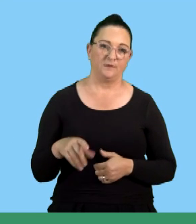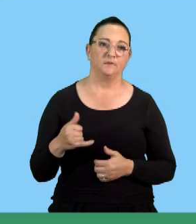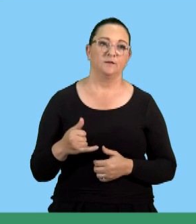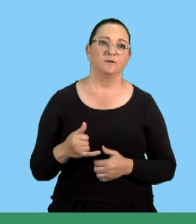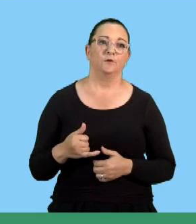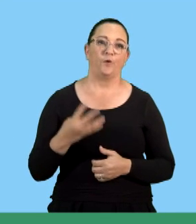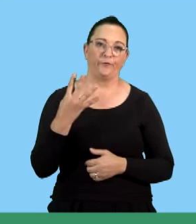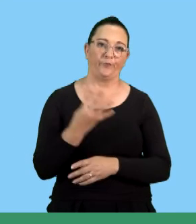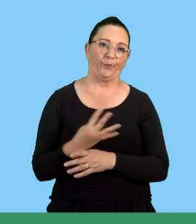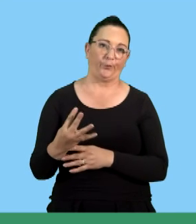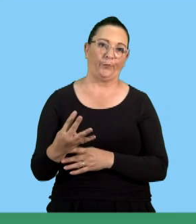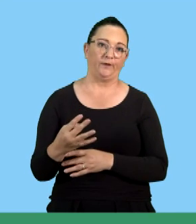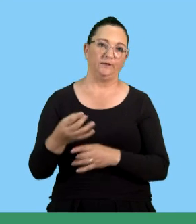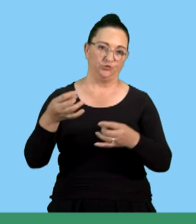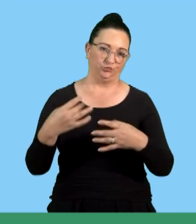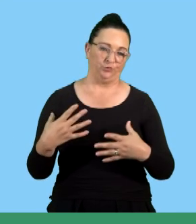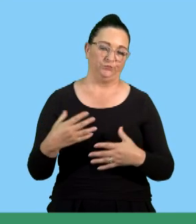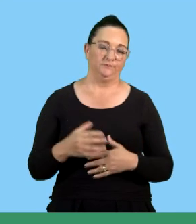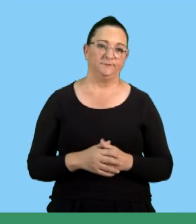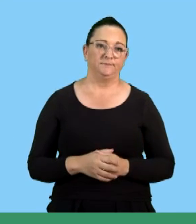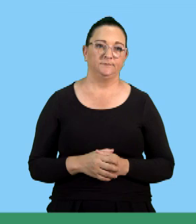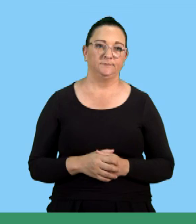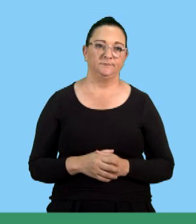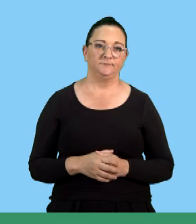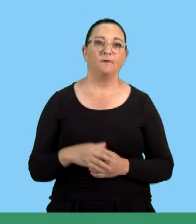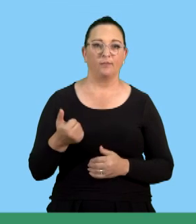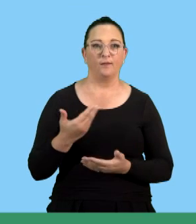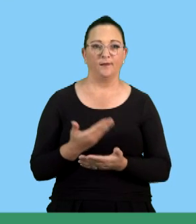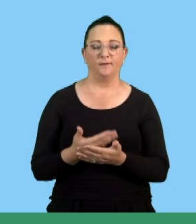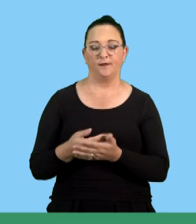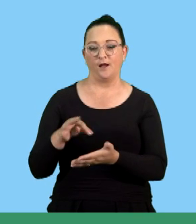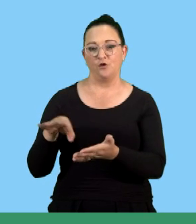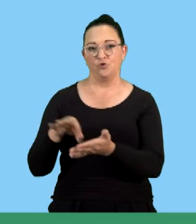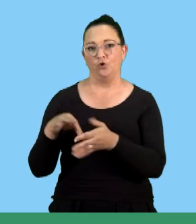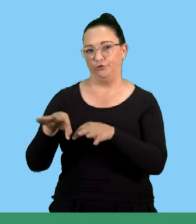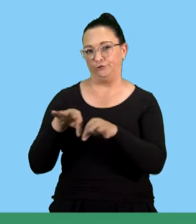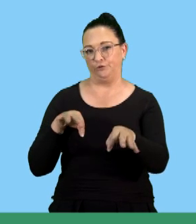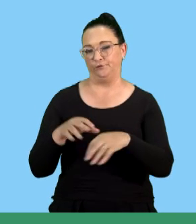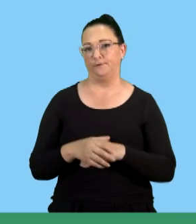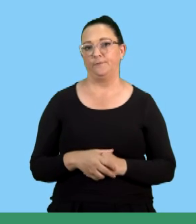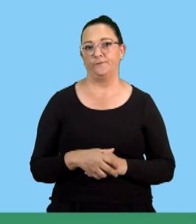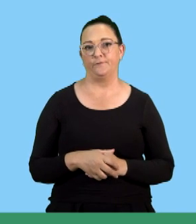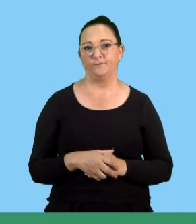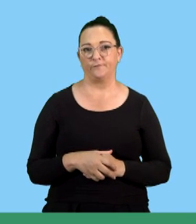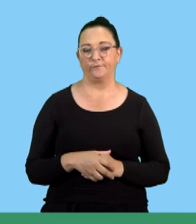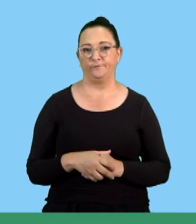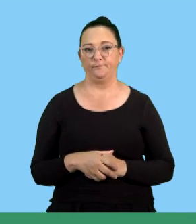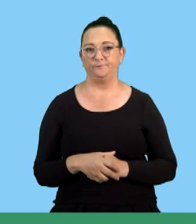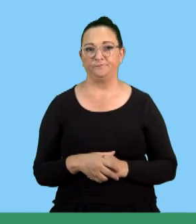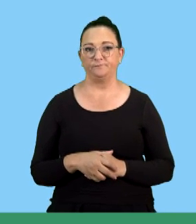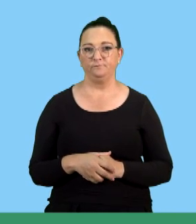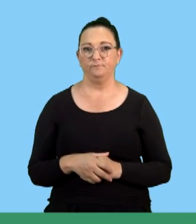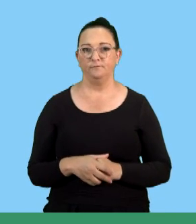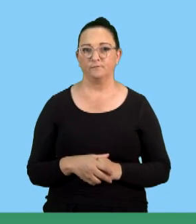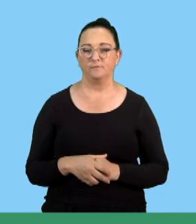give 4 weeks notice. So that is the termination of contract. So termination can be